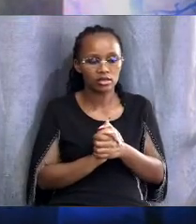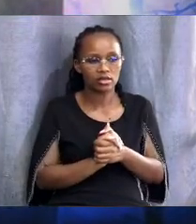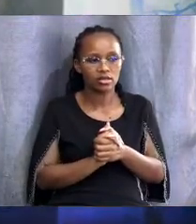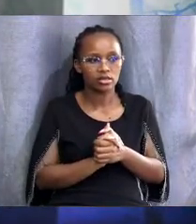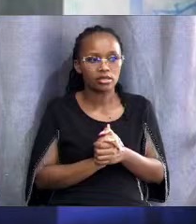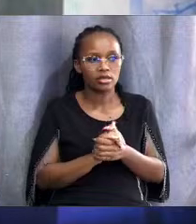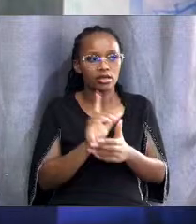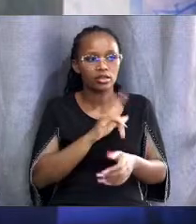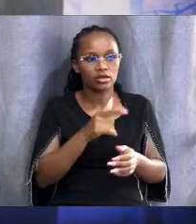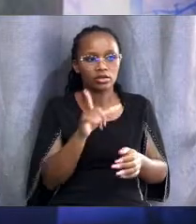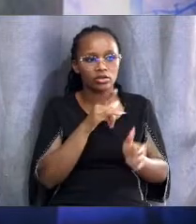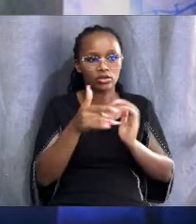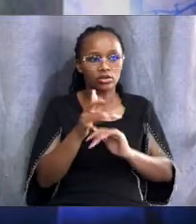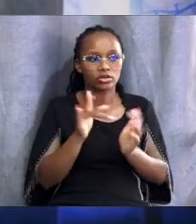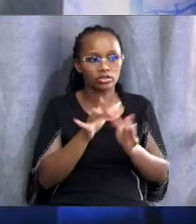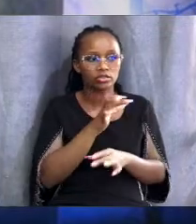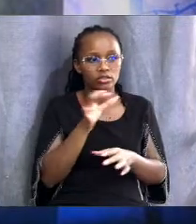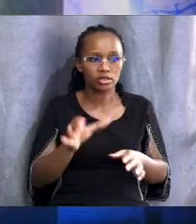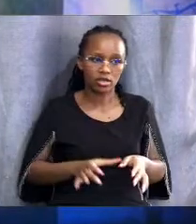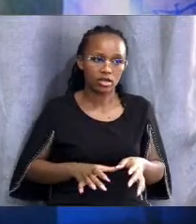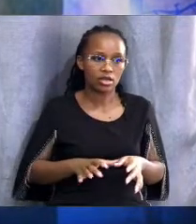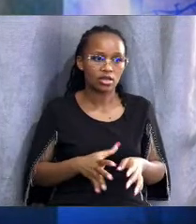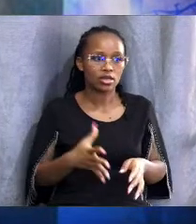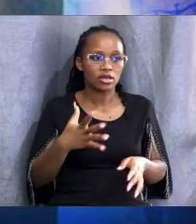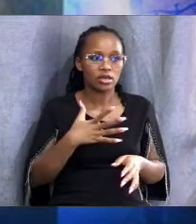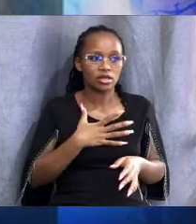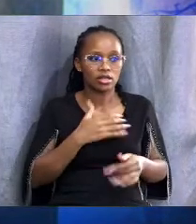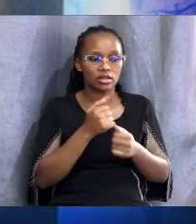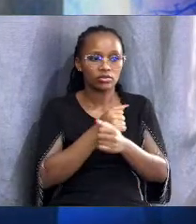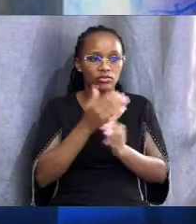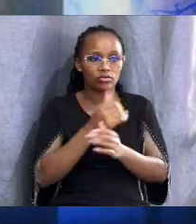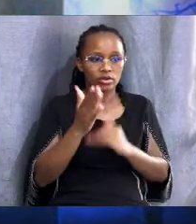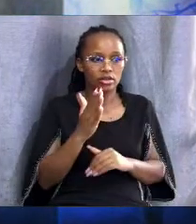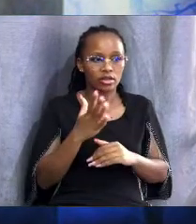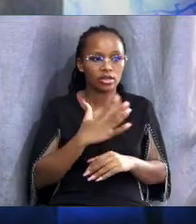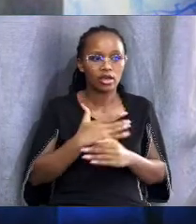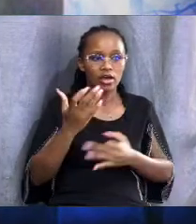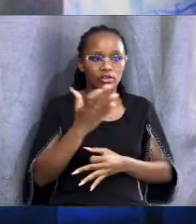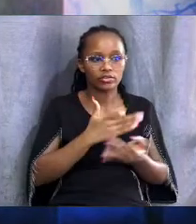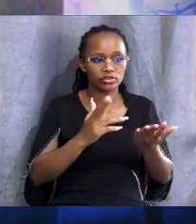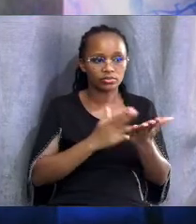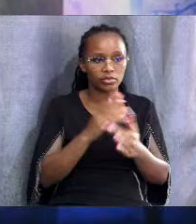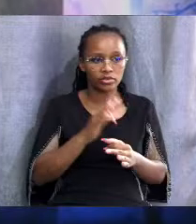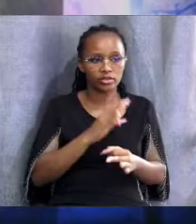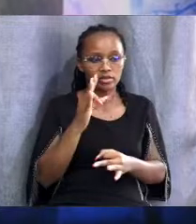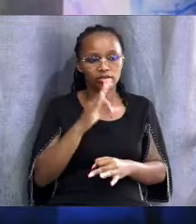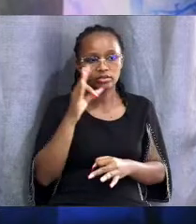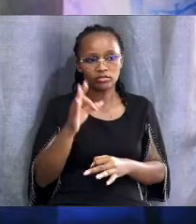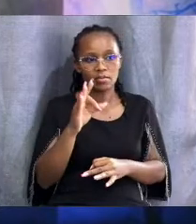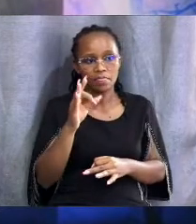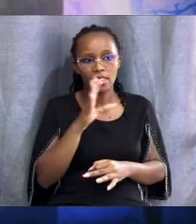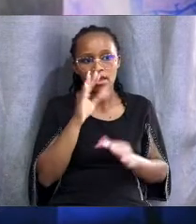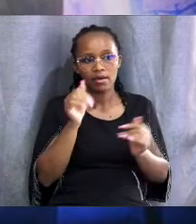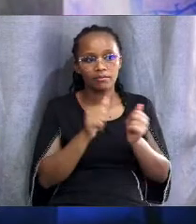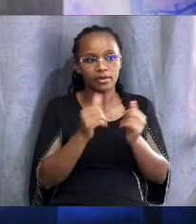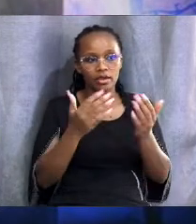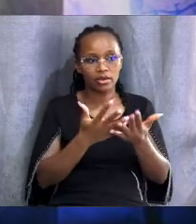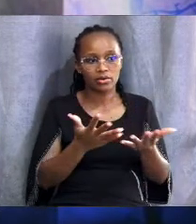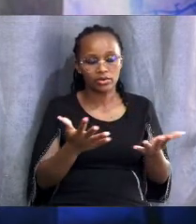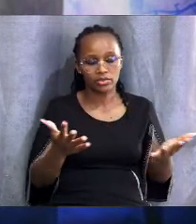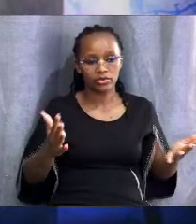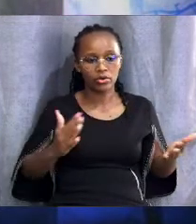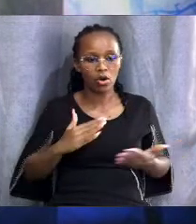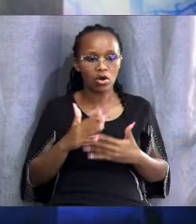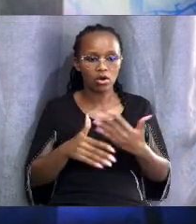grace of the Lord Jesus Christ and the love of God and the fellowship of the Holy Spirit